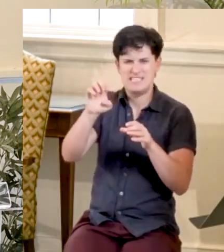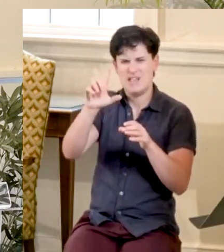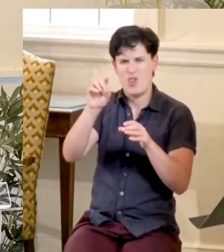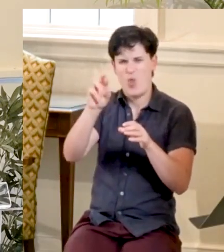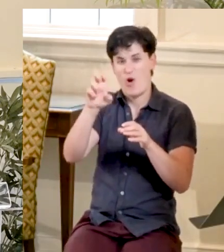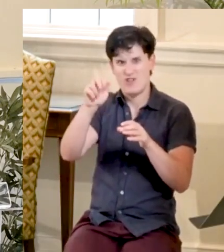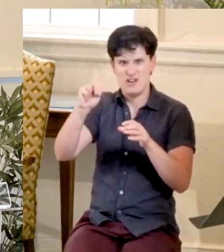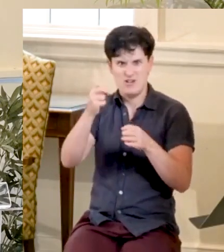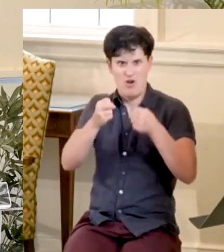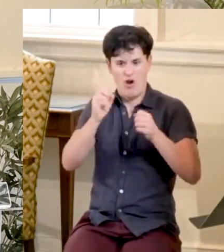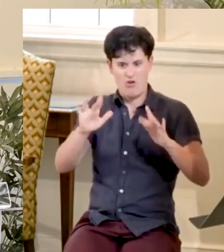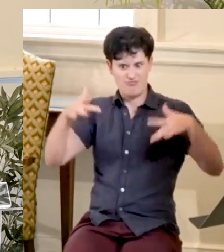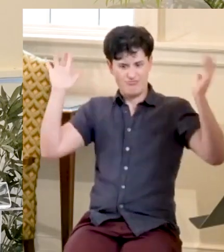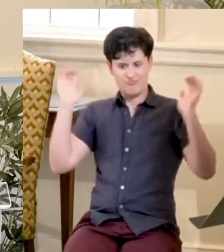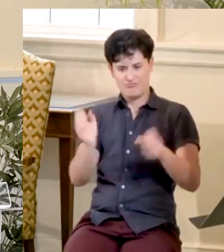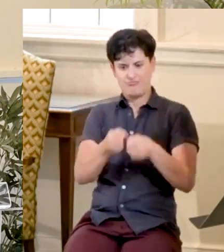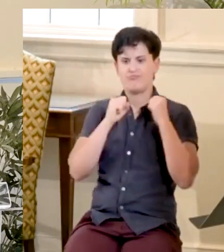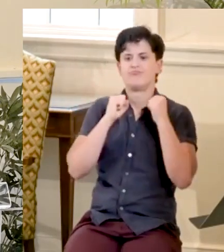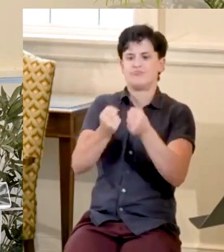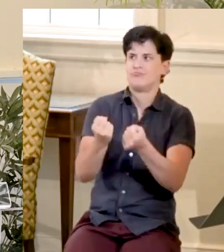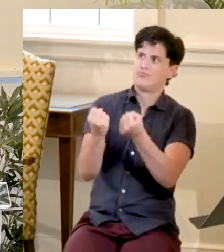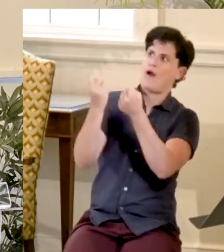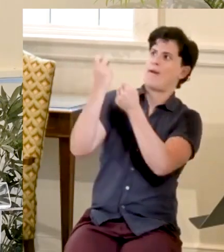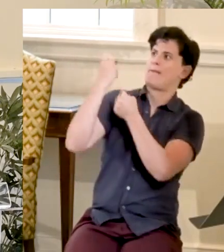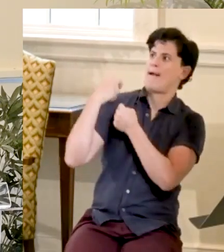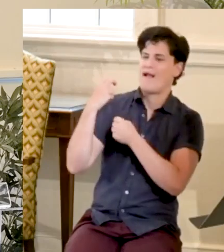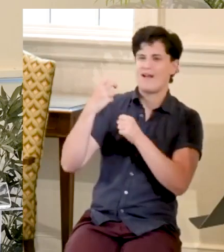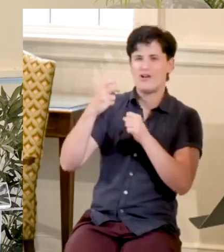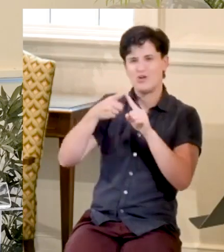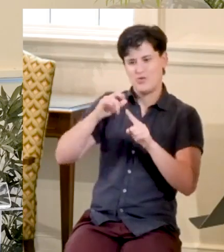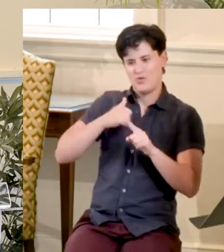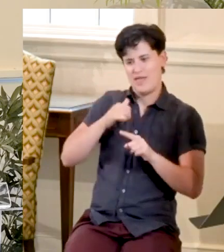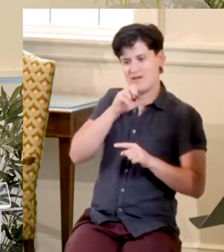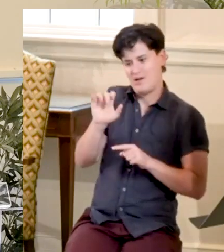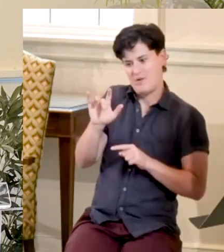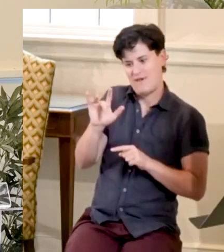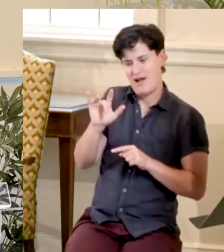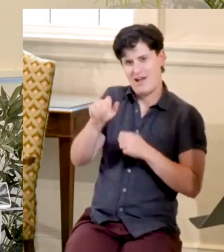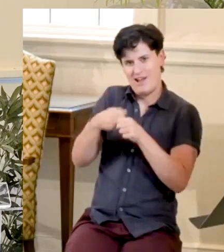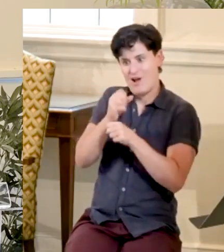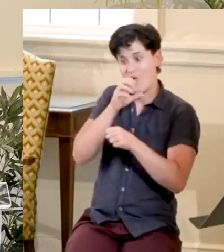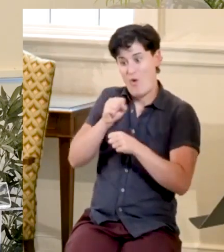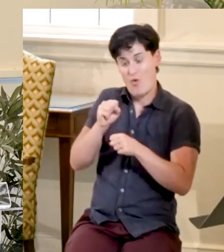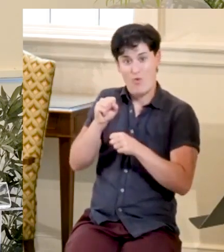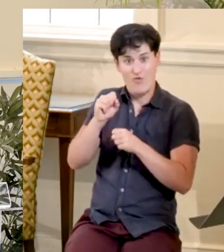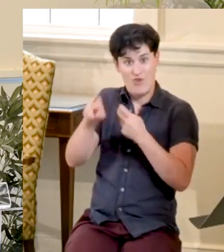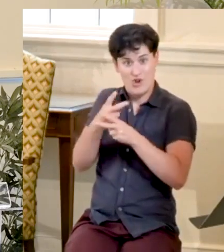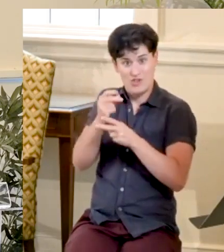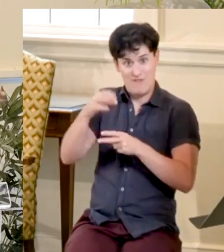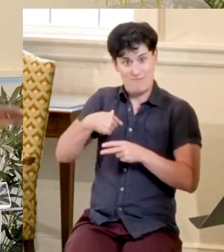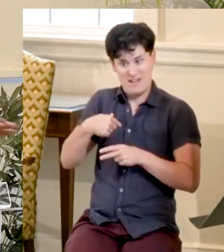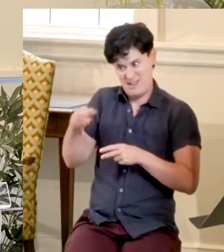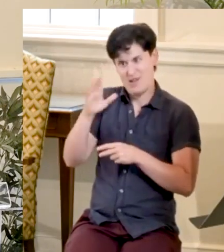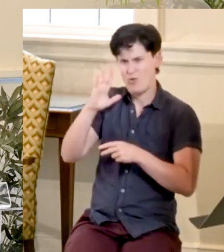that 25-year-old version of me. I'm gonna be looking so much better than I'm looking right now, but